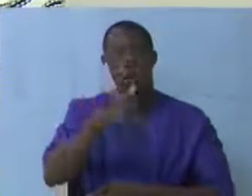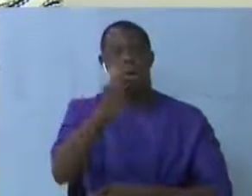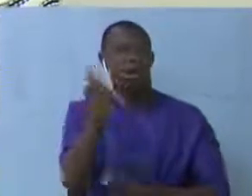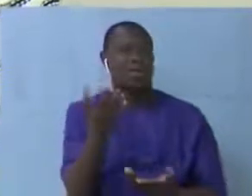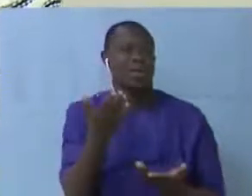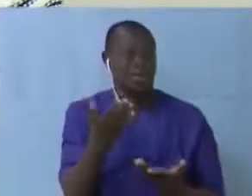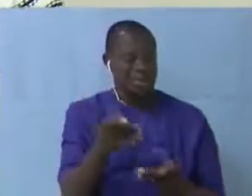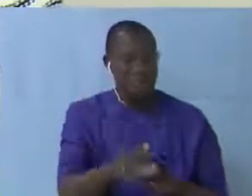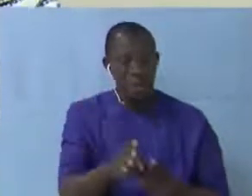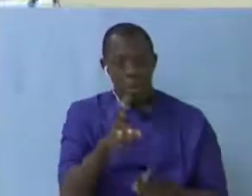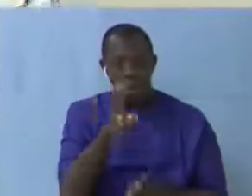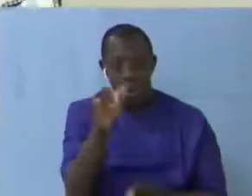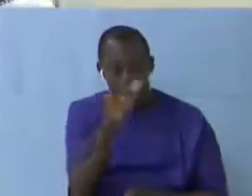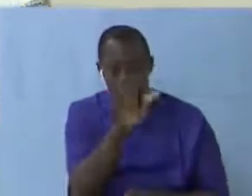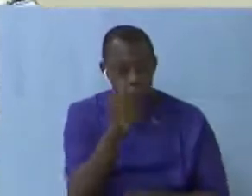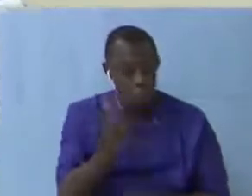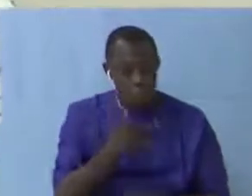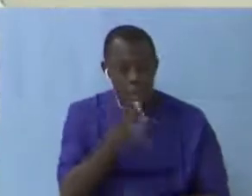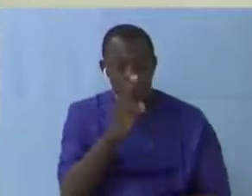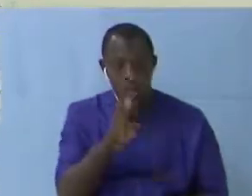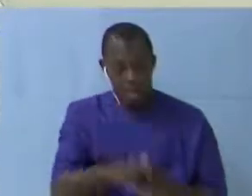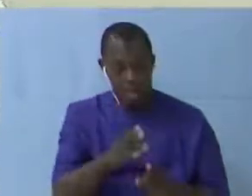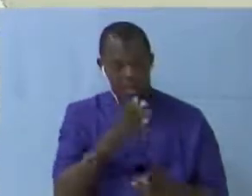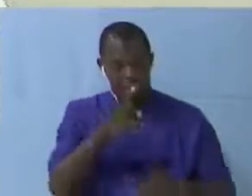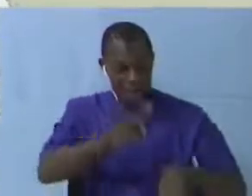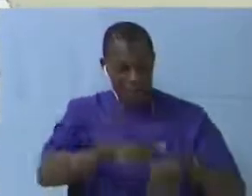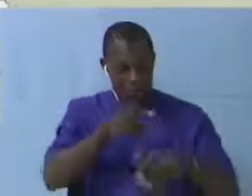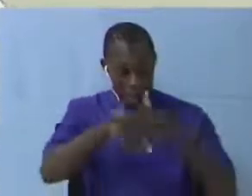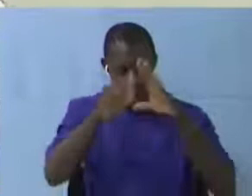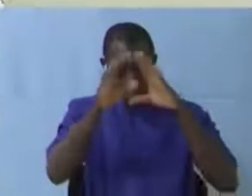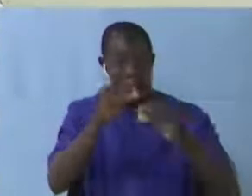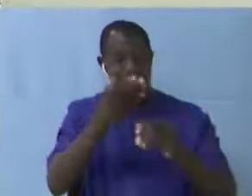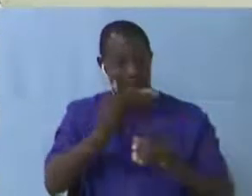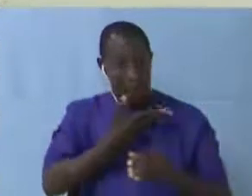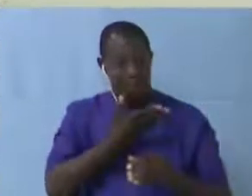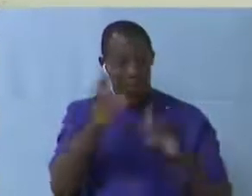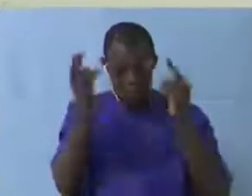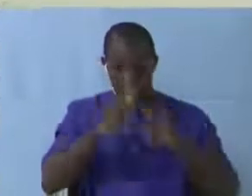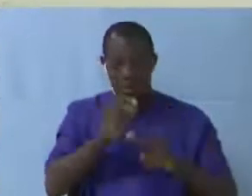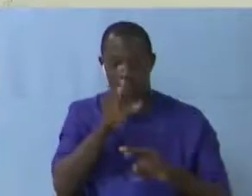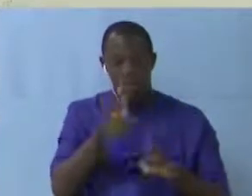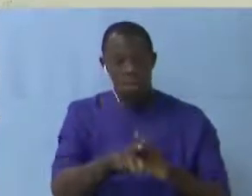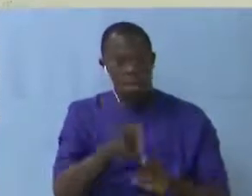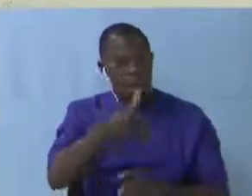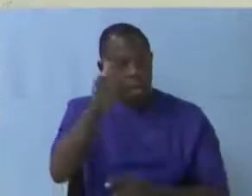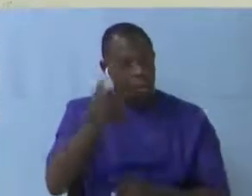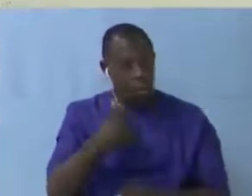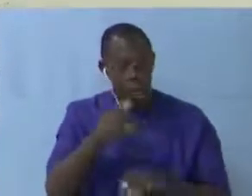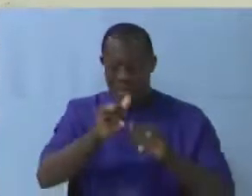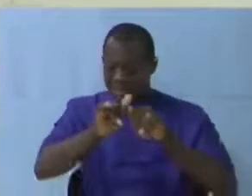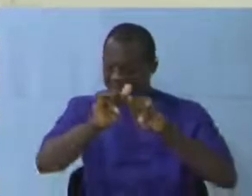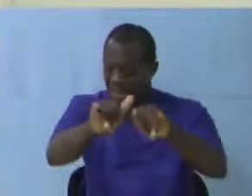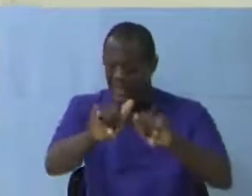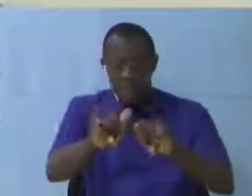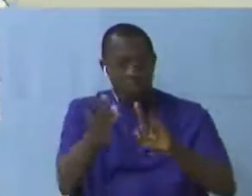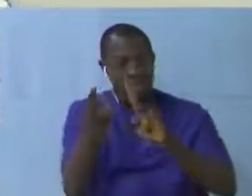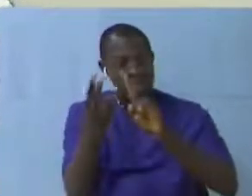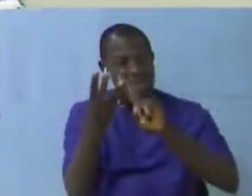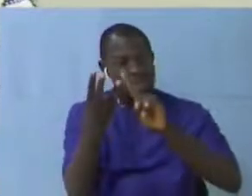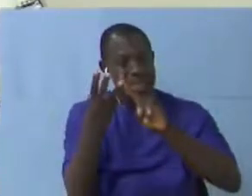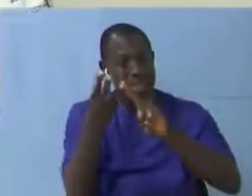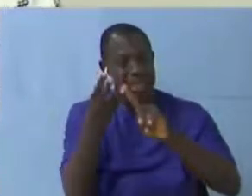West Africa. Dafa am luñ seetlu sax ci yenn fànn yi ci réew mi loi bi sax dina tëral ne président bi ñaari yoon rek la war a